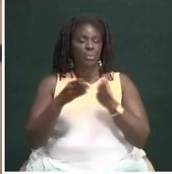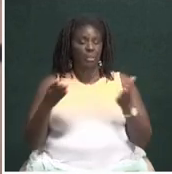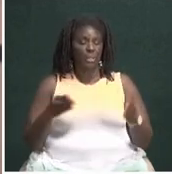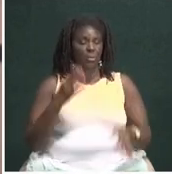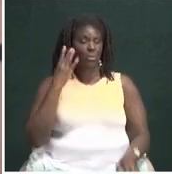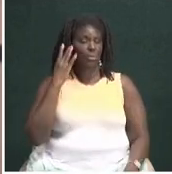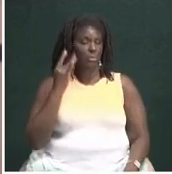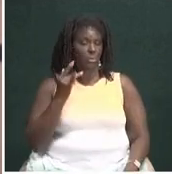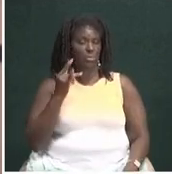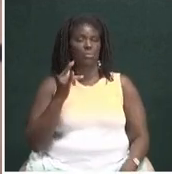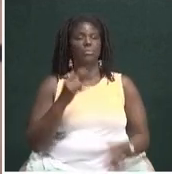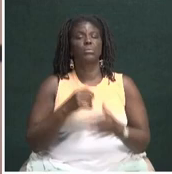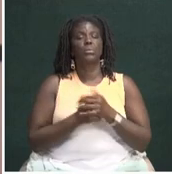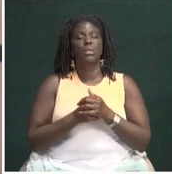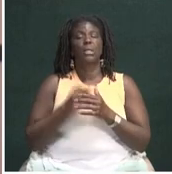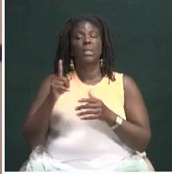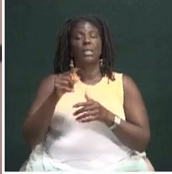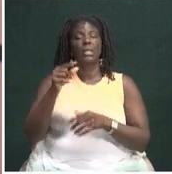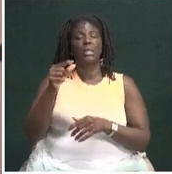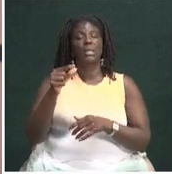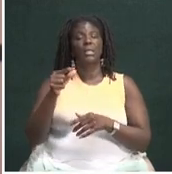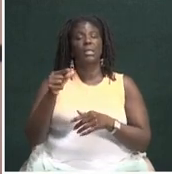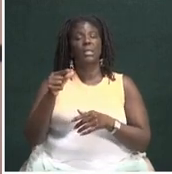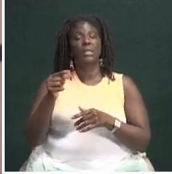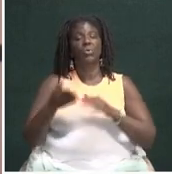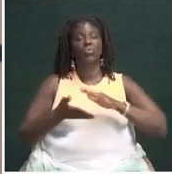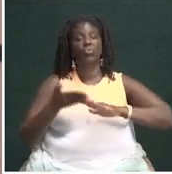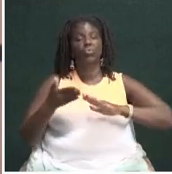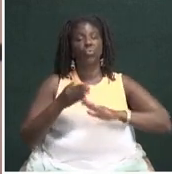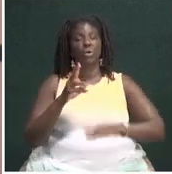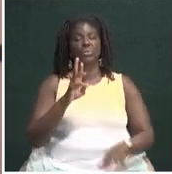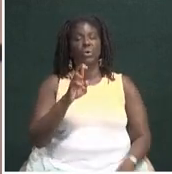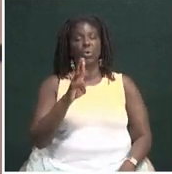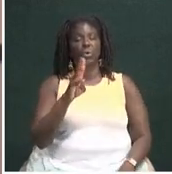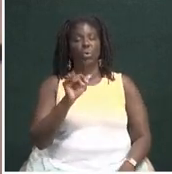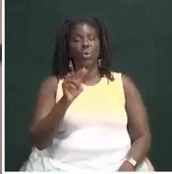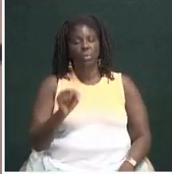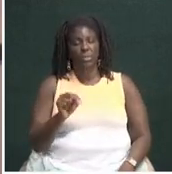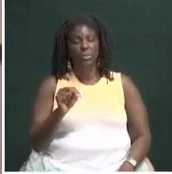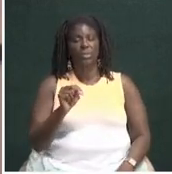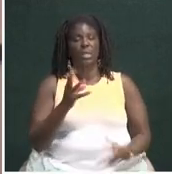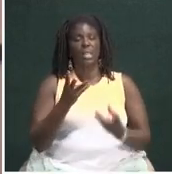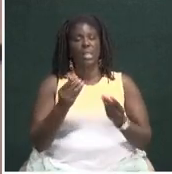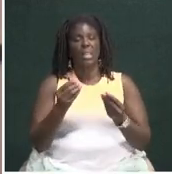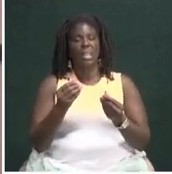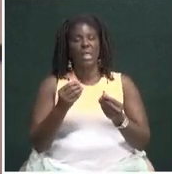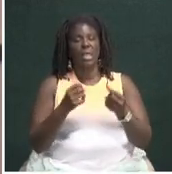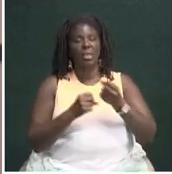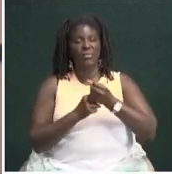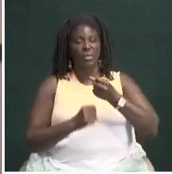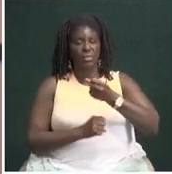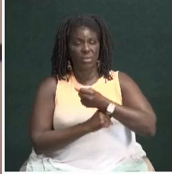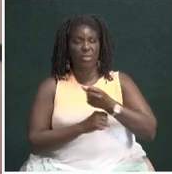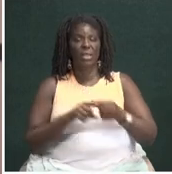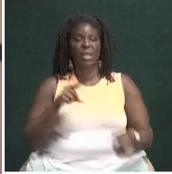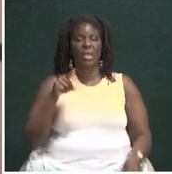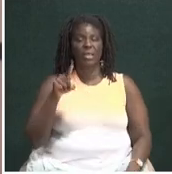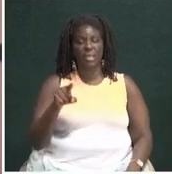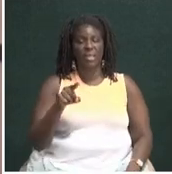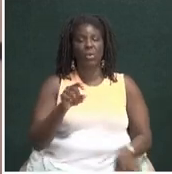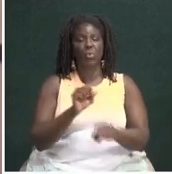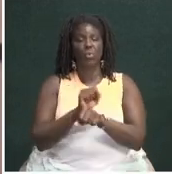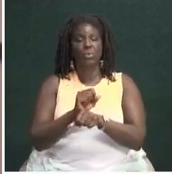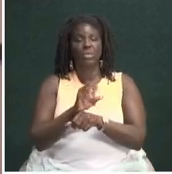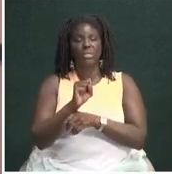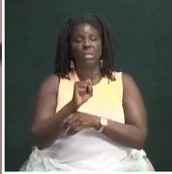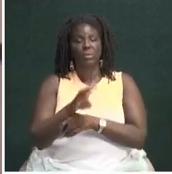California. He is also a governor for the Urban Land Institute Foundation and is the co-chair for the San Bernardino County Alliance